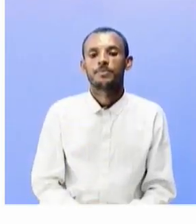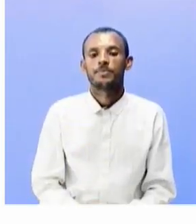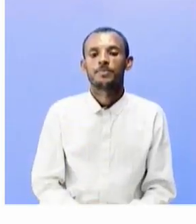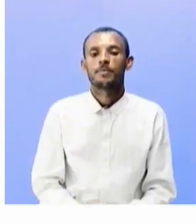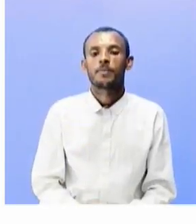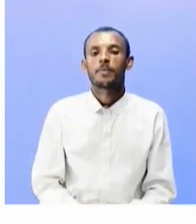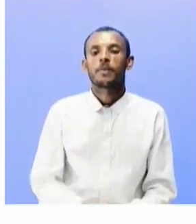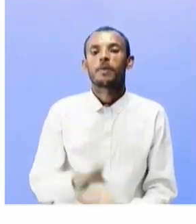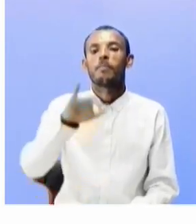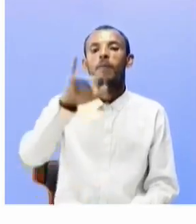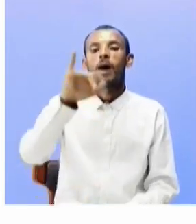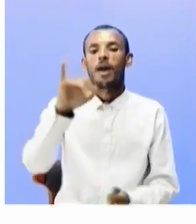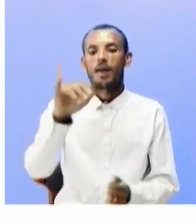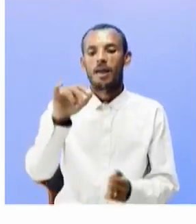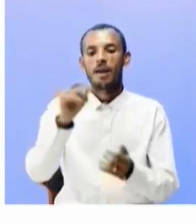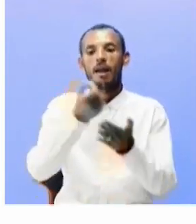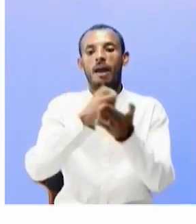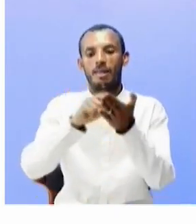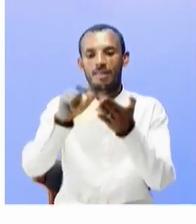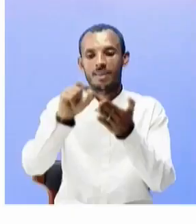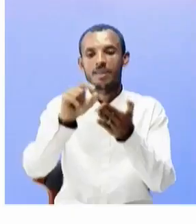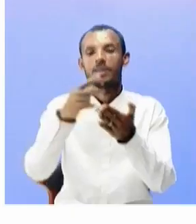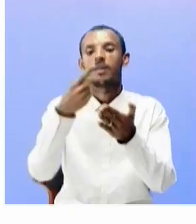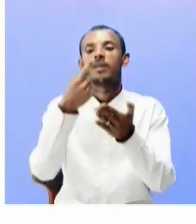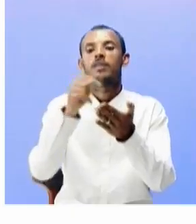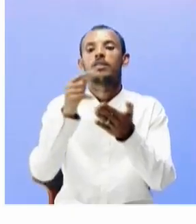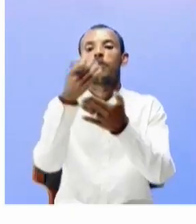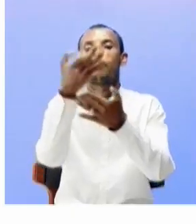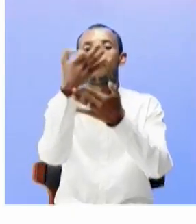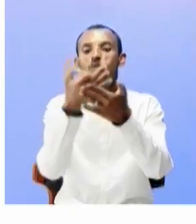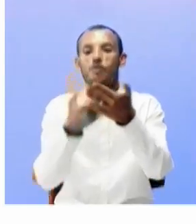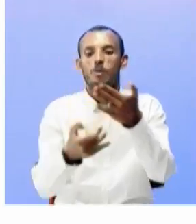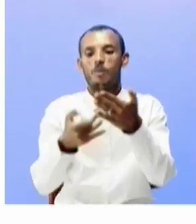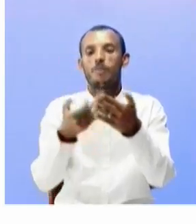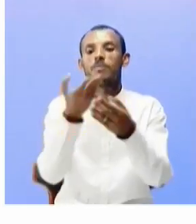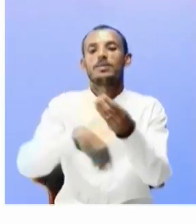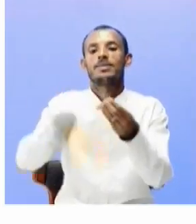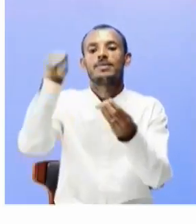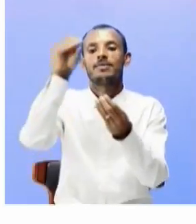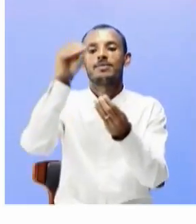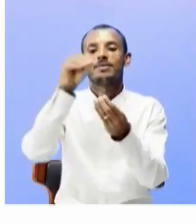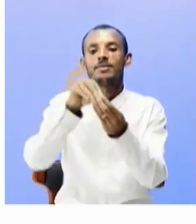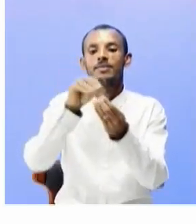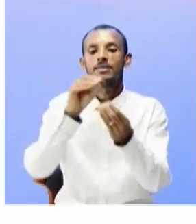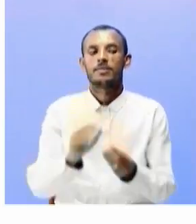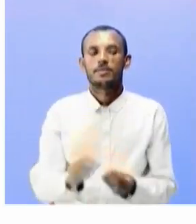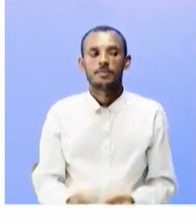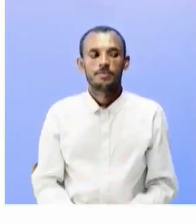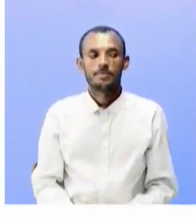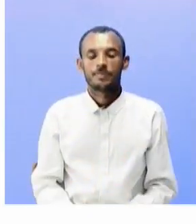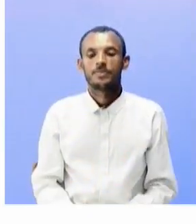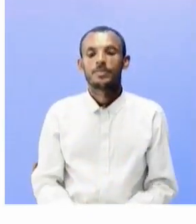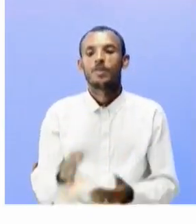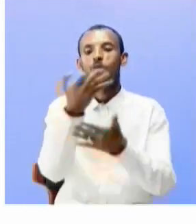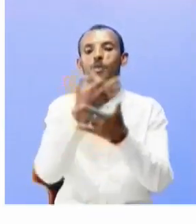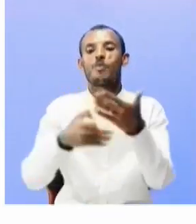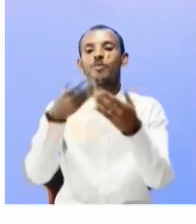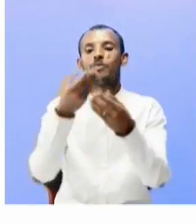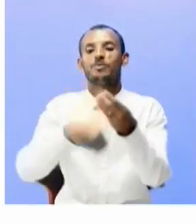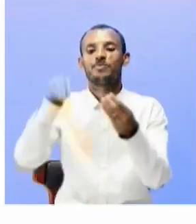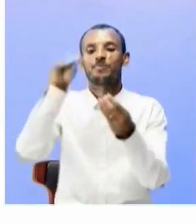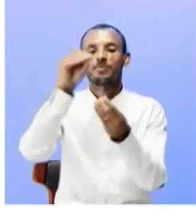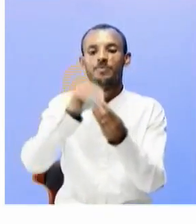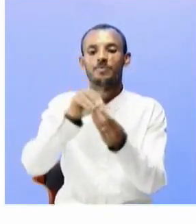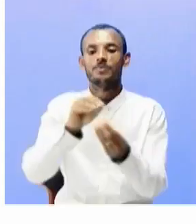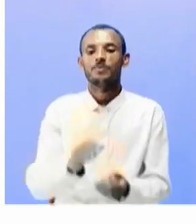by writing in the form of sum. By writing in the form of sum.